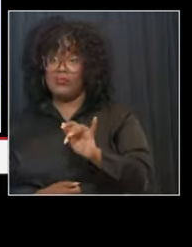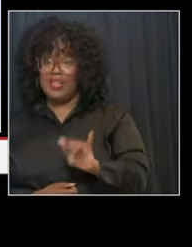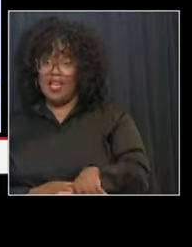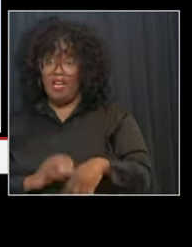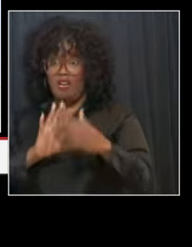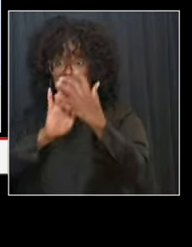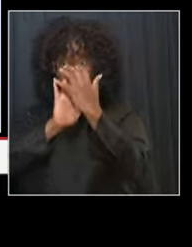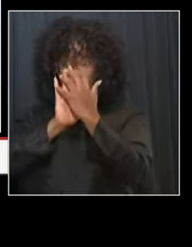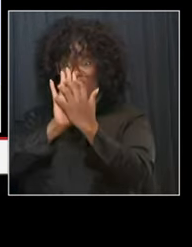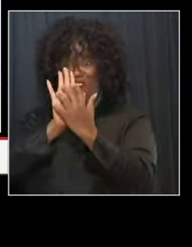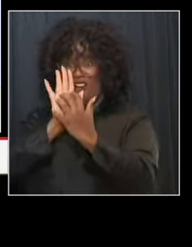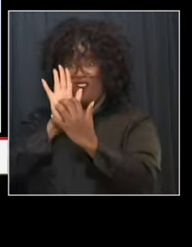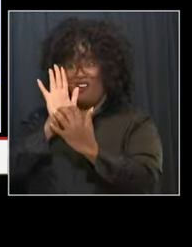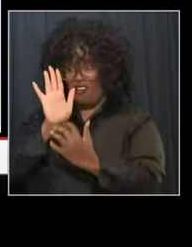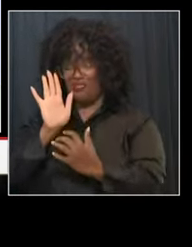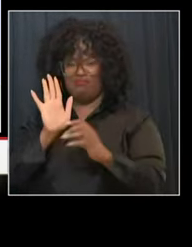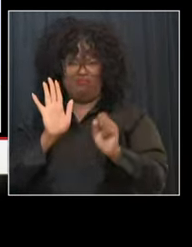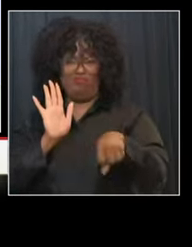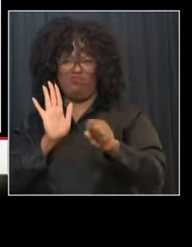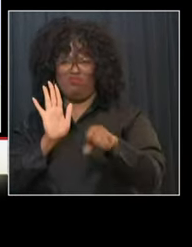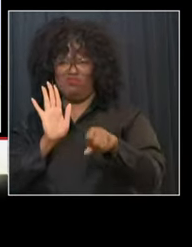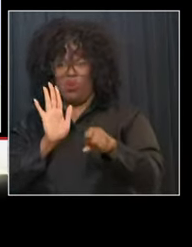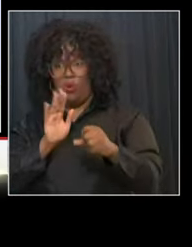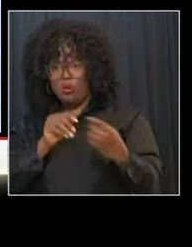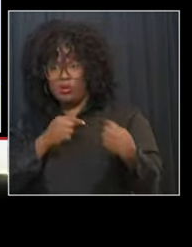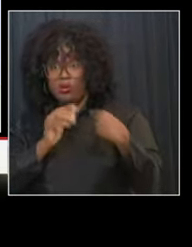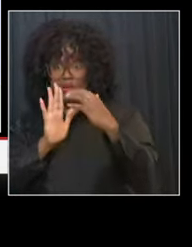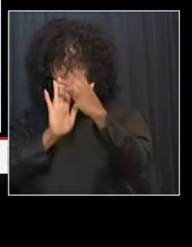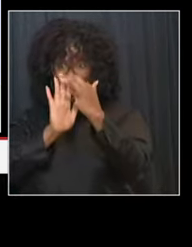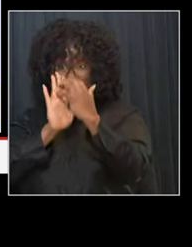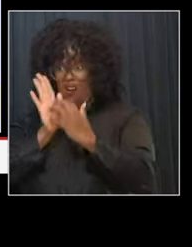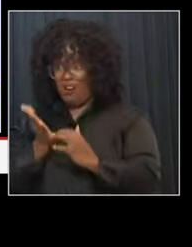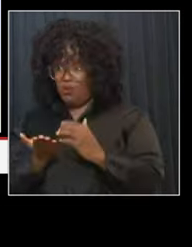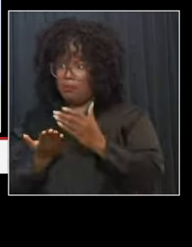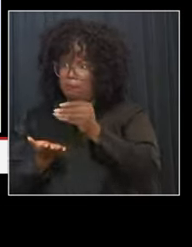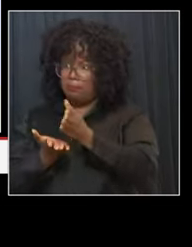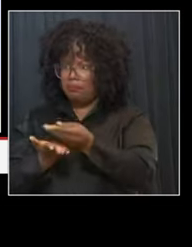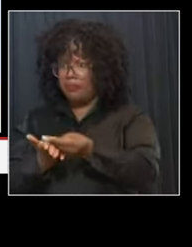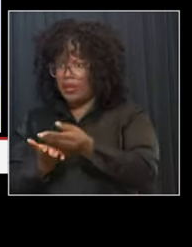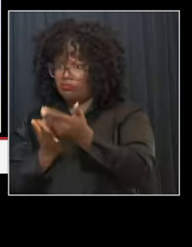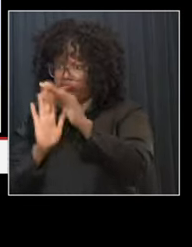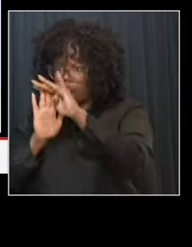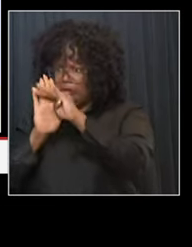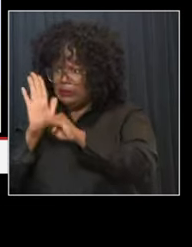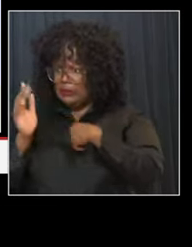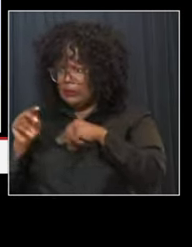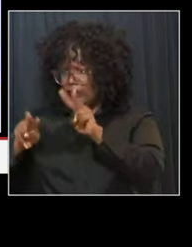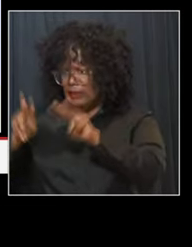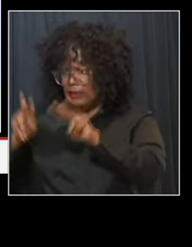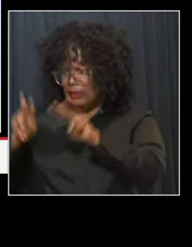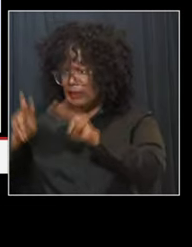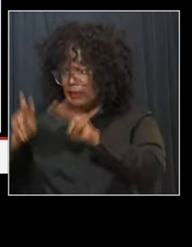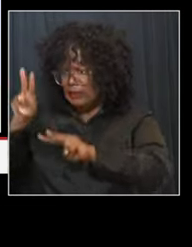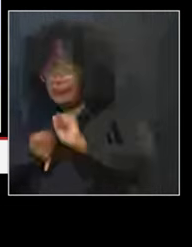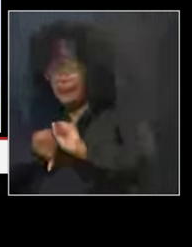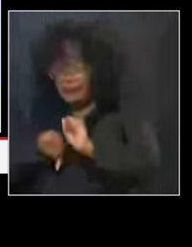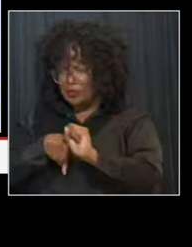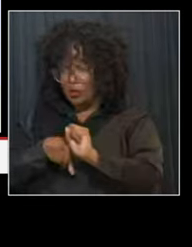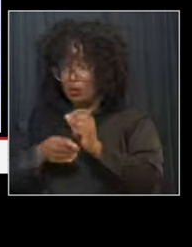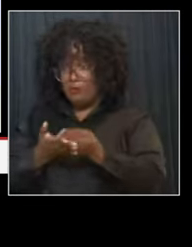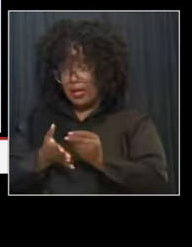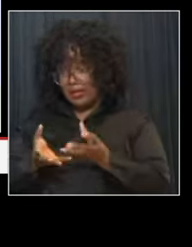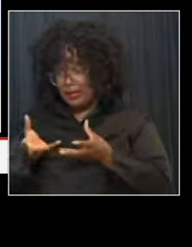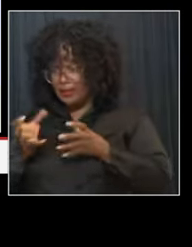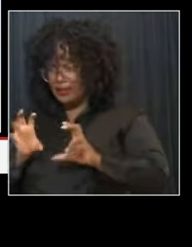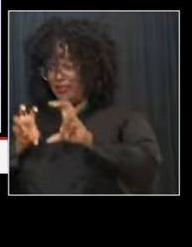of snow. That money's already been spent. That's about a $7 million pressure. So for the CR, not only did we have to comply with the